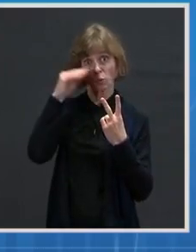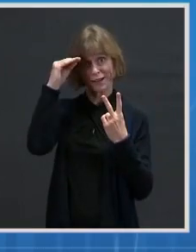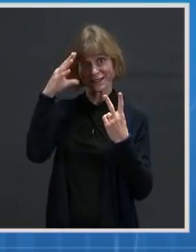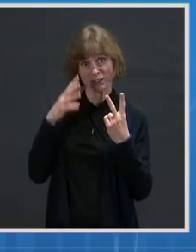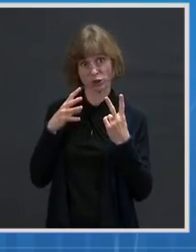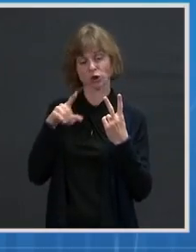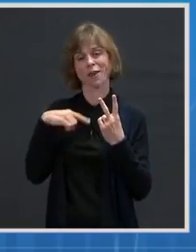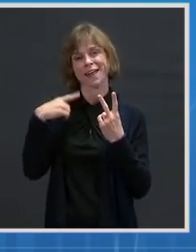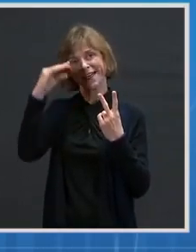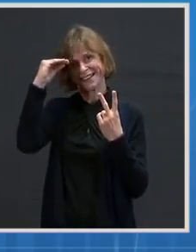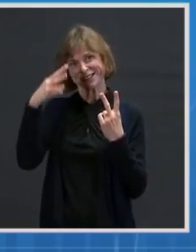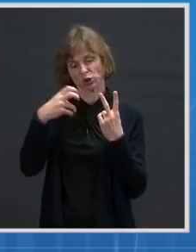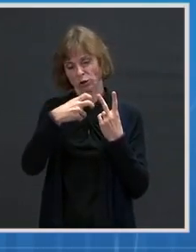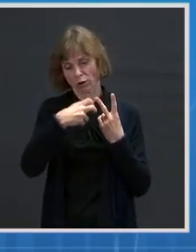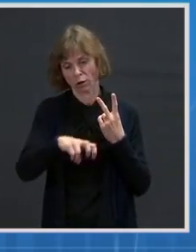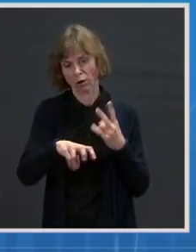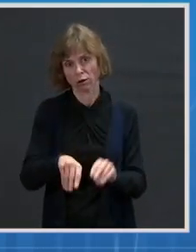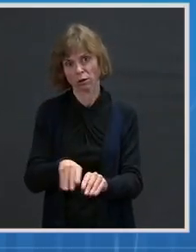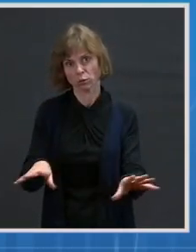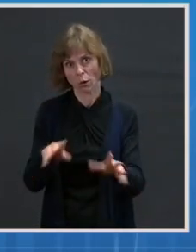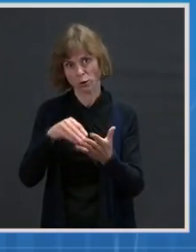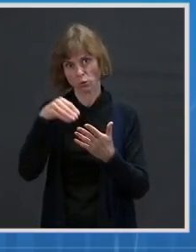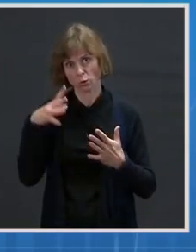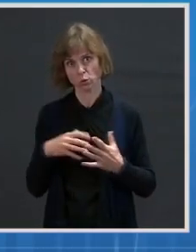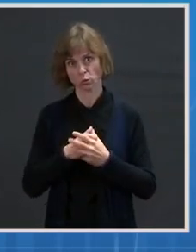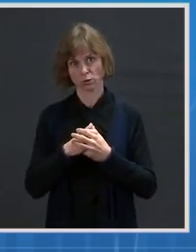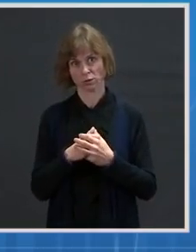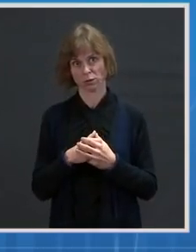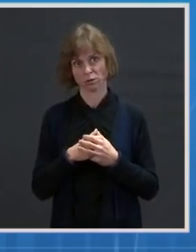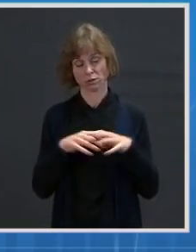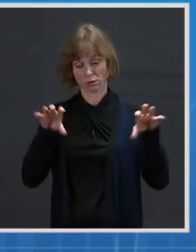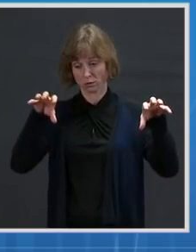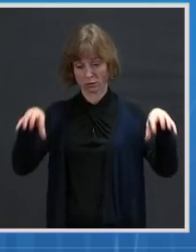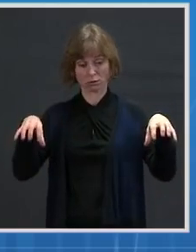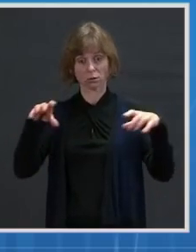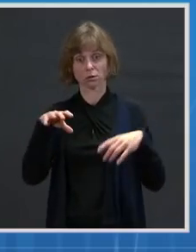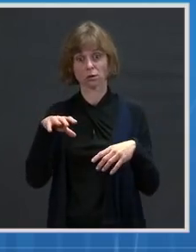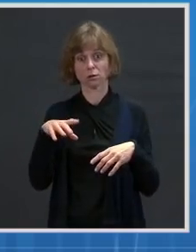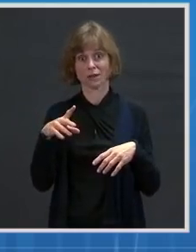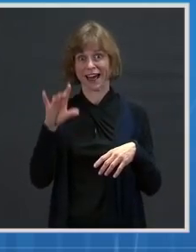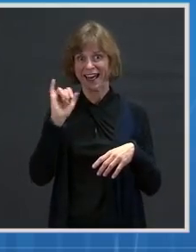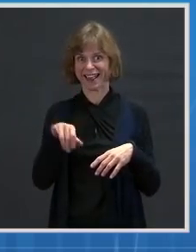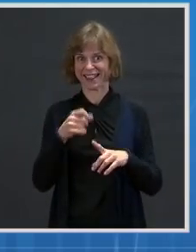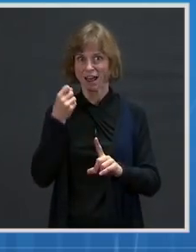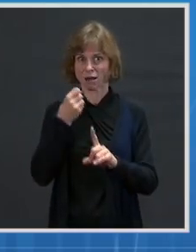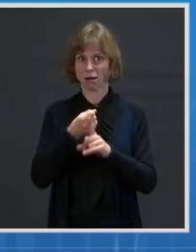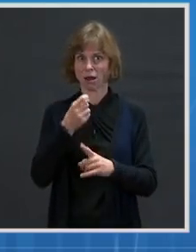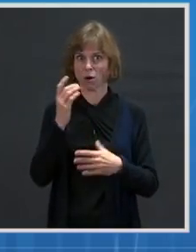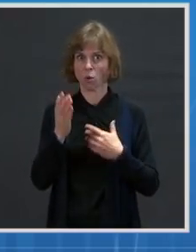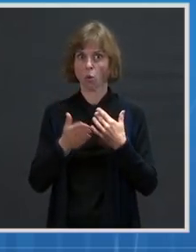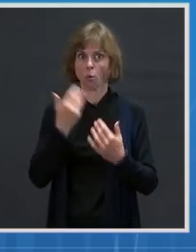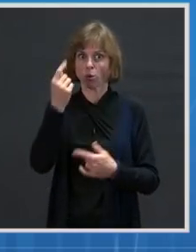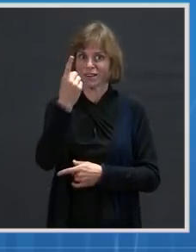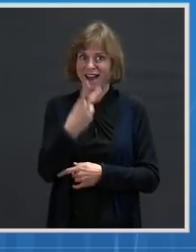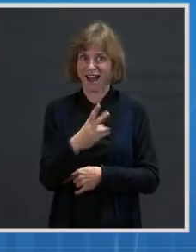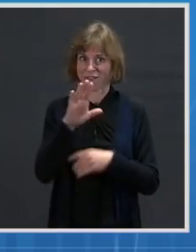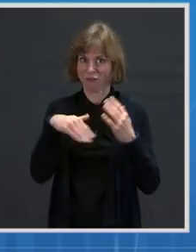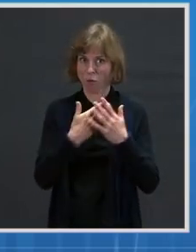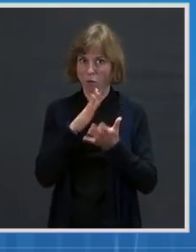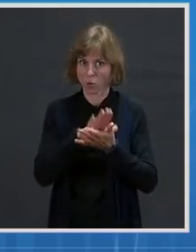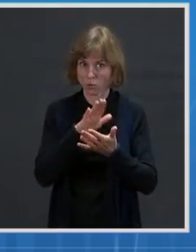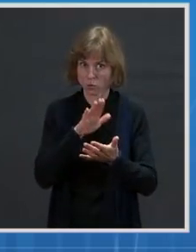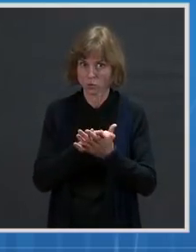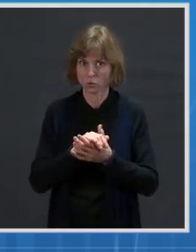educator to student. These 2 clusters accounted for half of all the school-associated cases. Across the